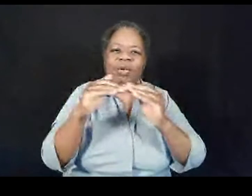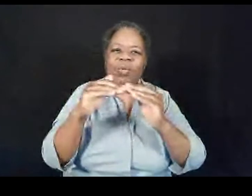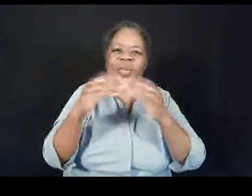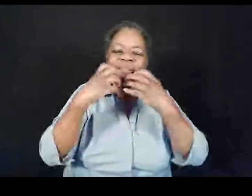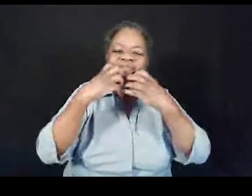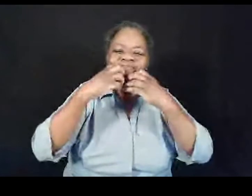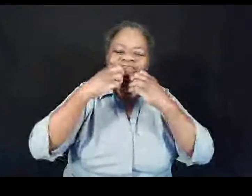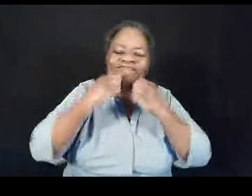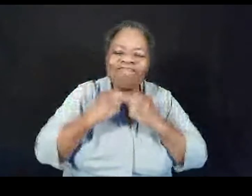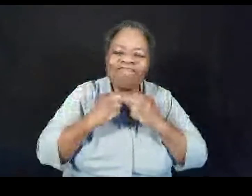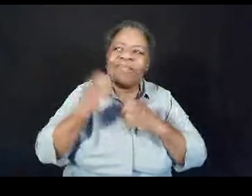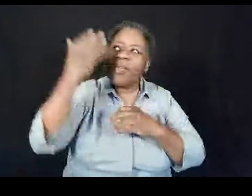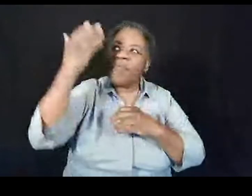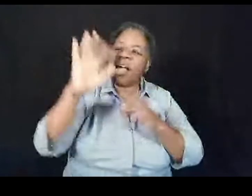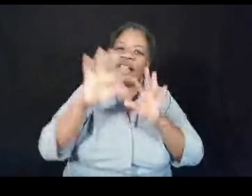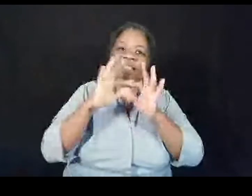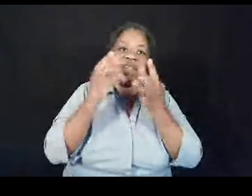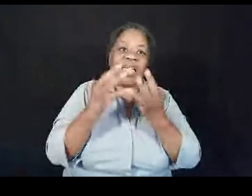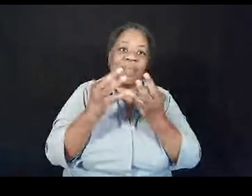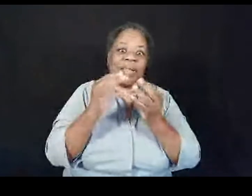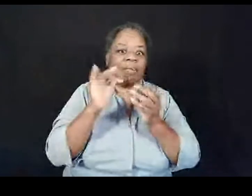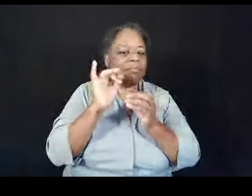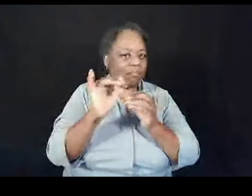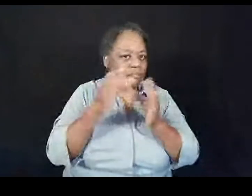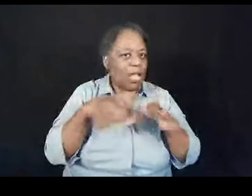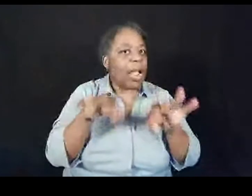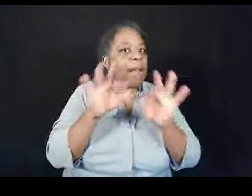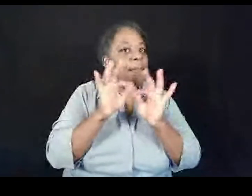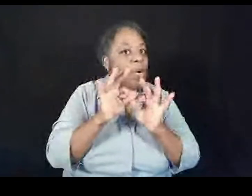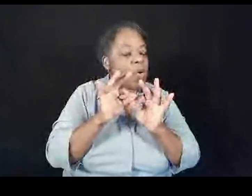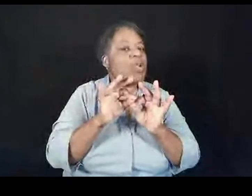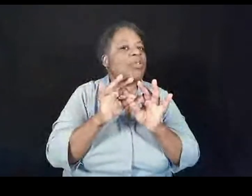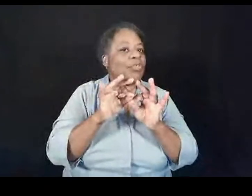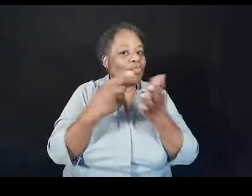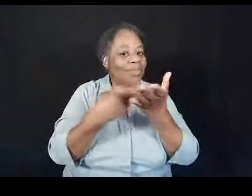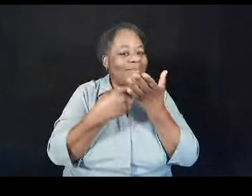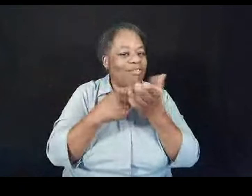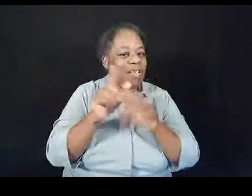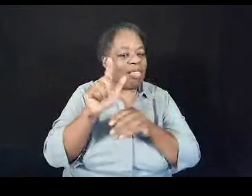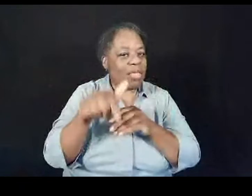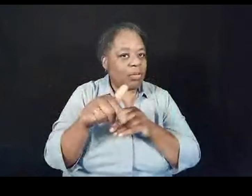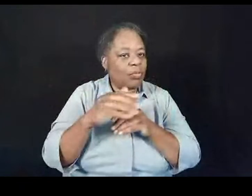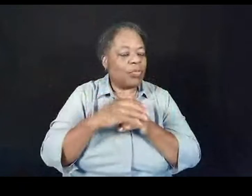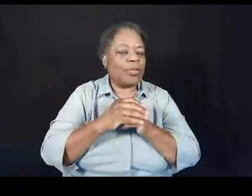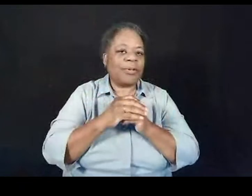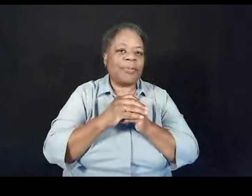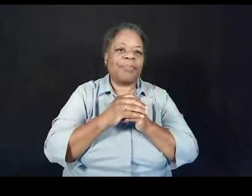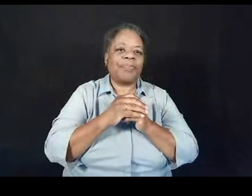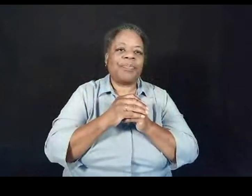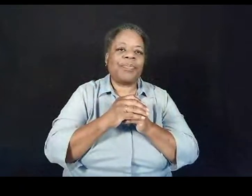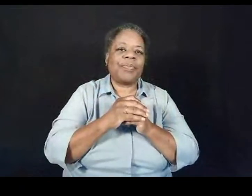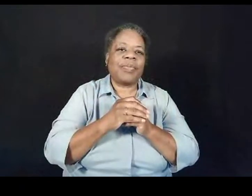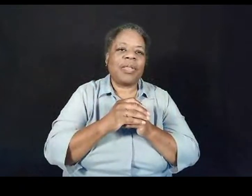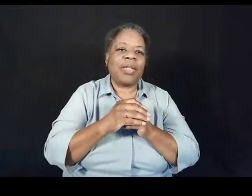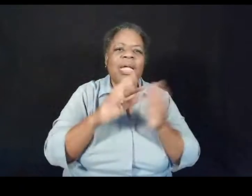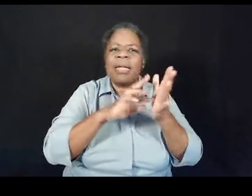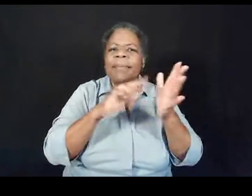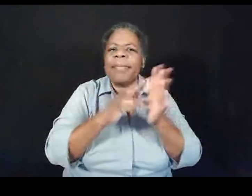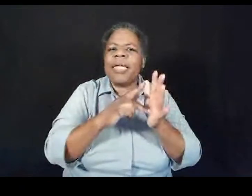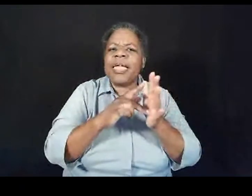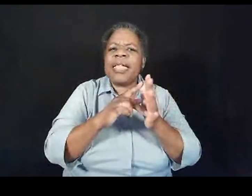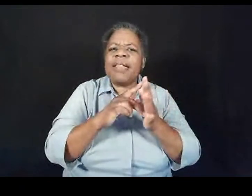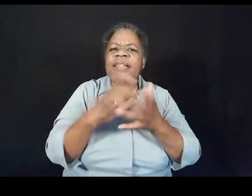God's family. And that's going to be important to his argument as he goes. So what does he mean by